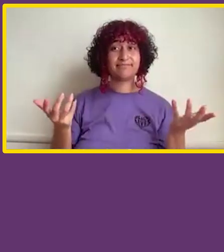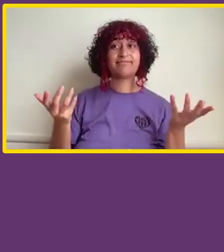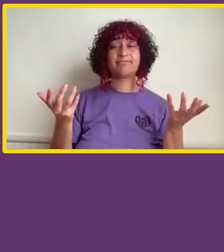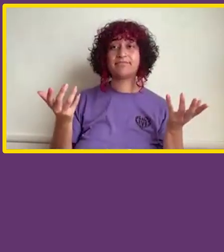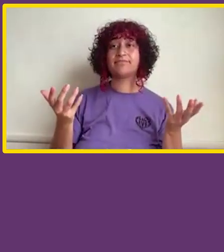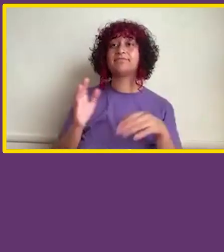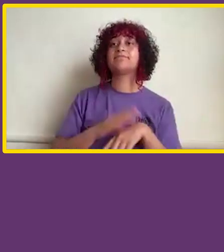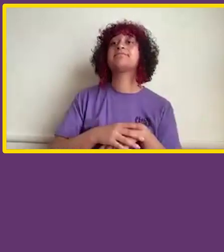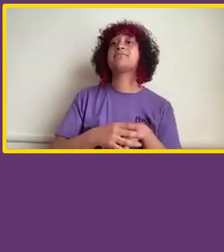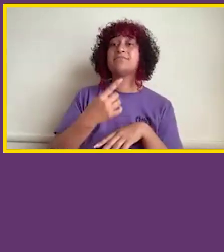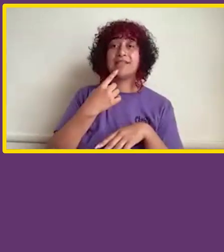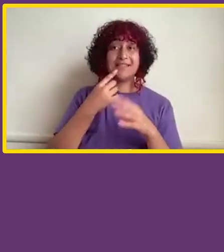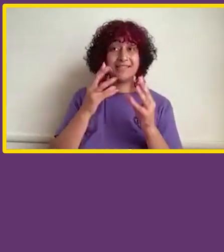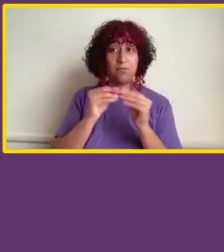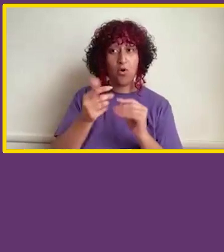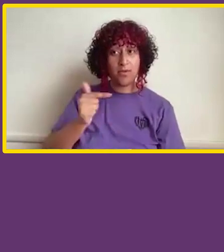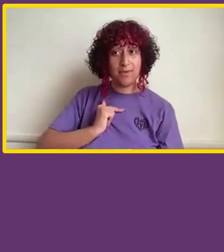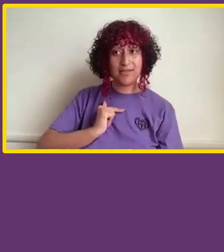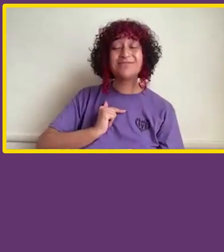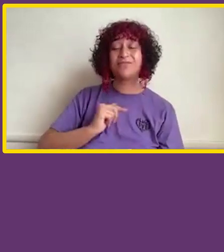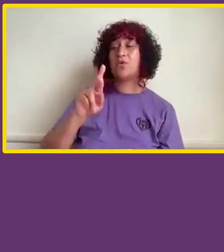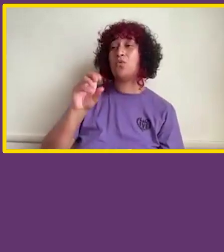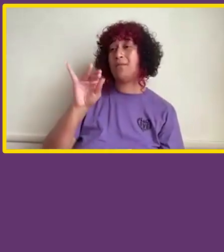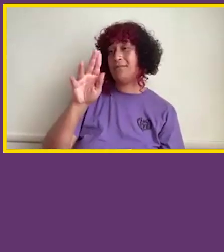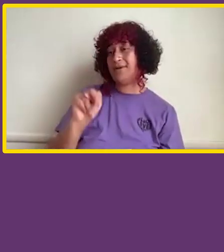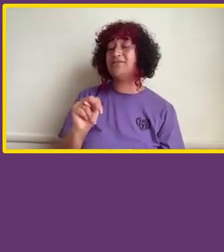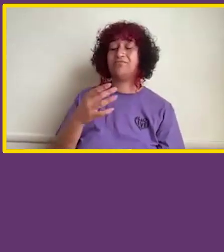Say more. Are you passing the mic? Okay, this is Robin.